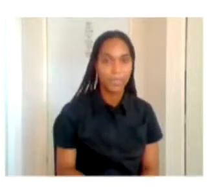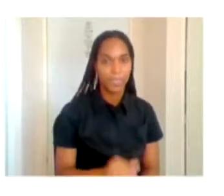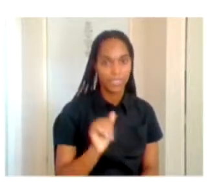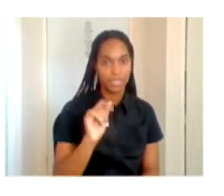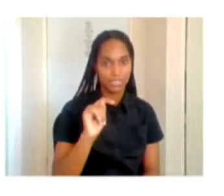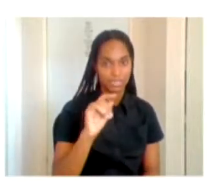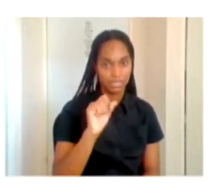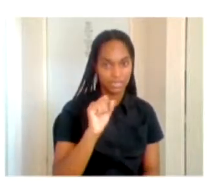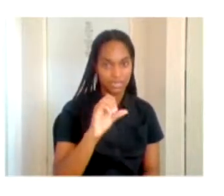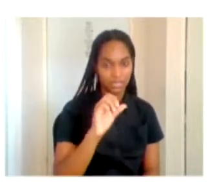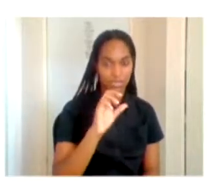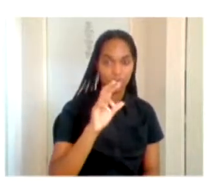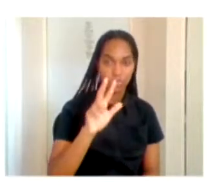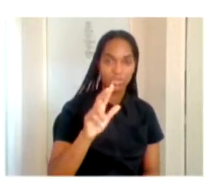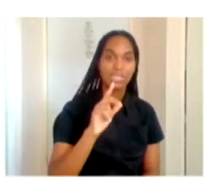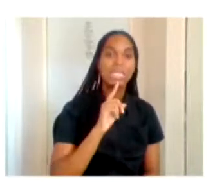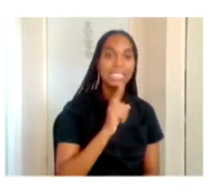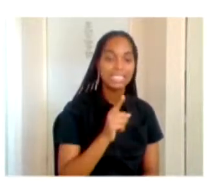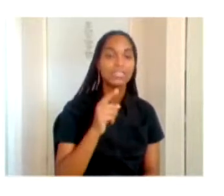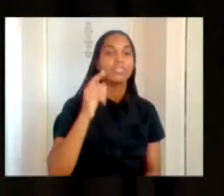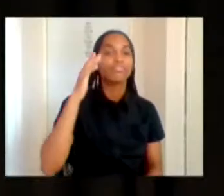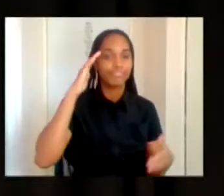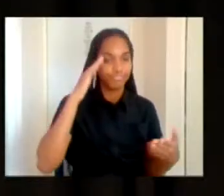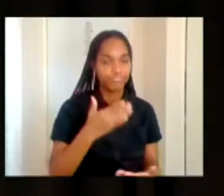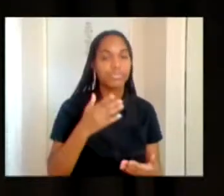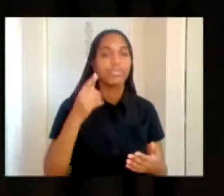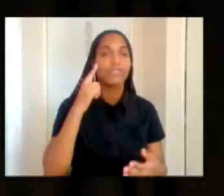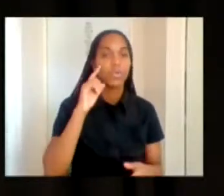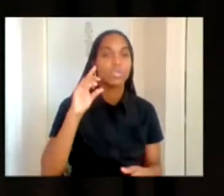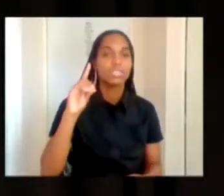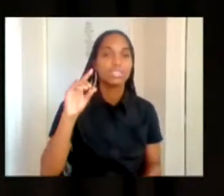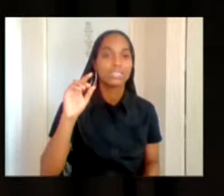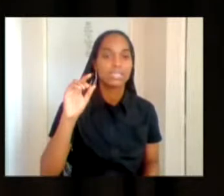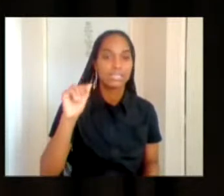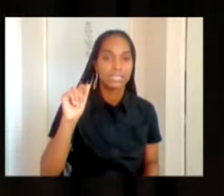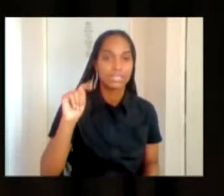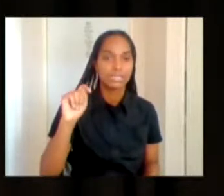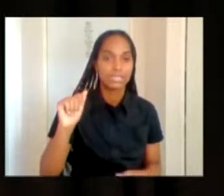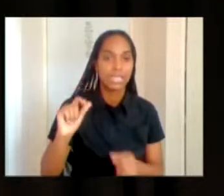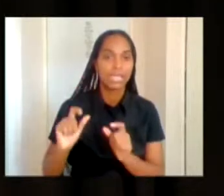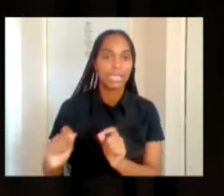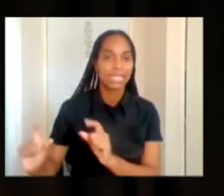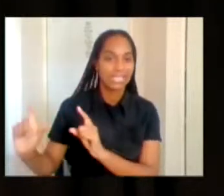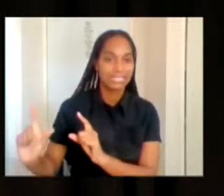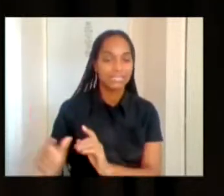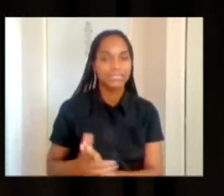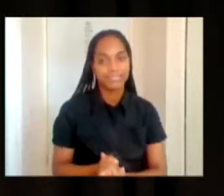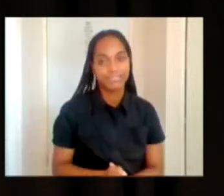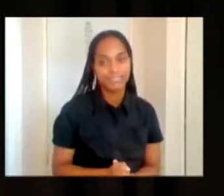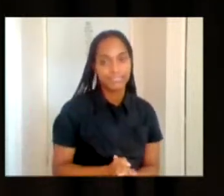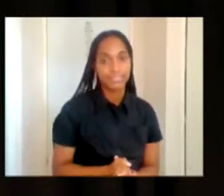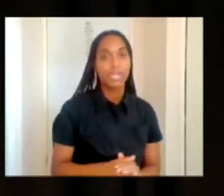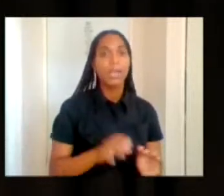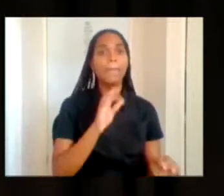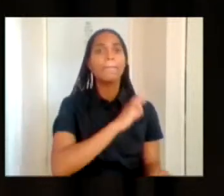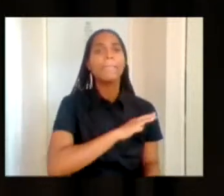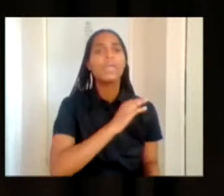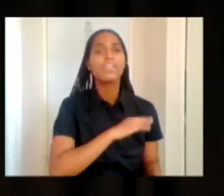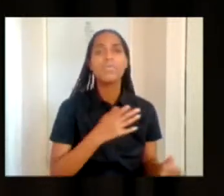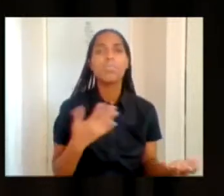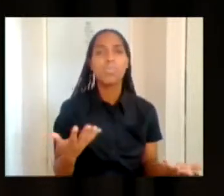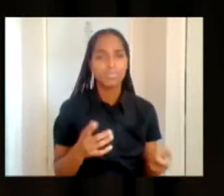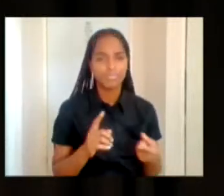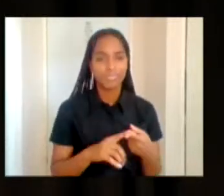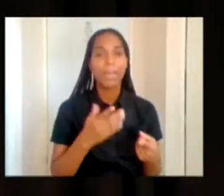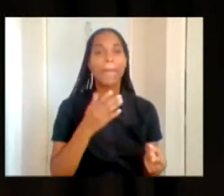ATSC3 is data casting. So some of the benefits of ATSC3 are the better reception,